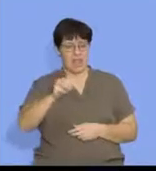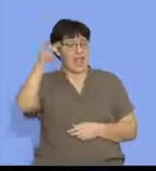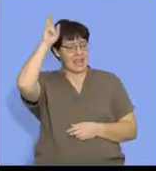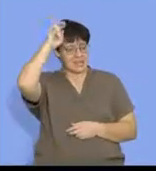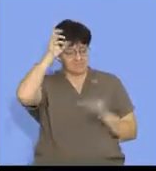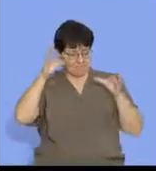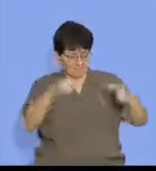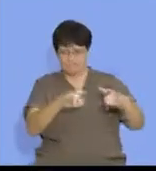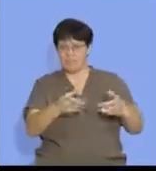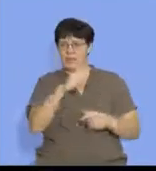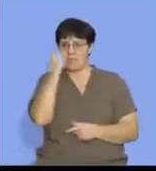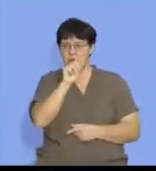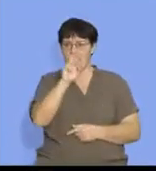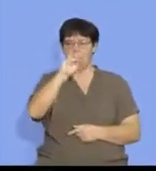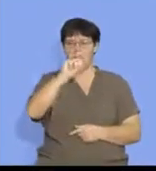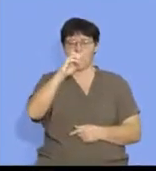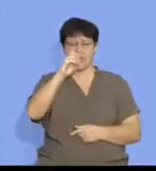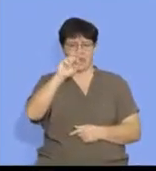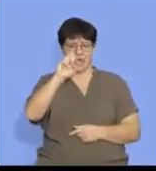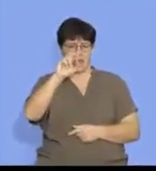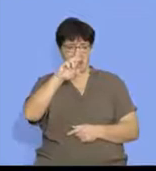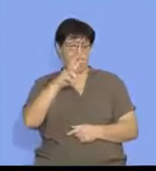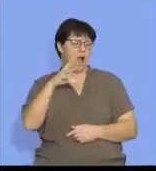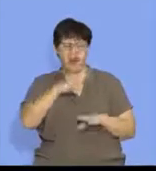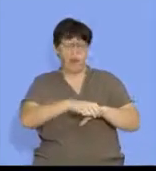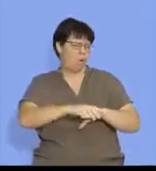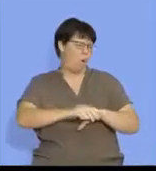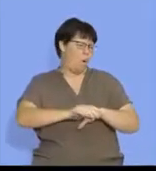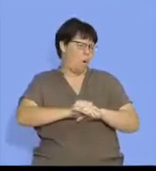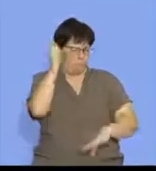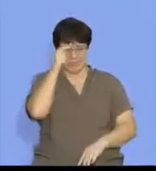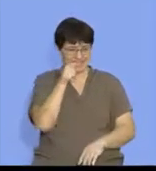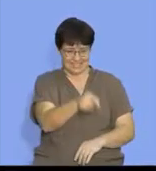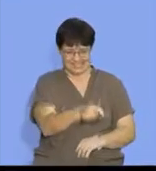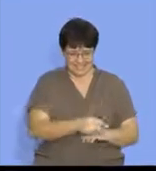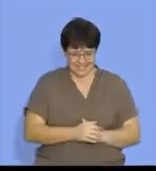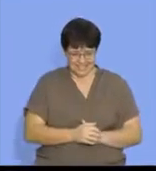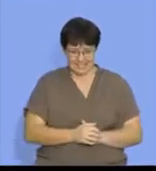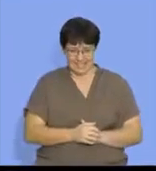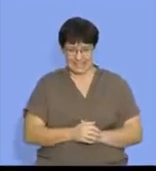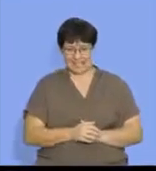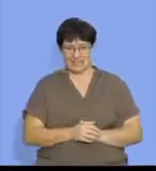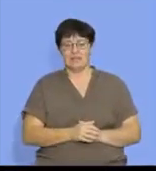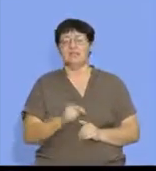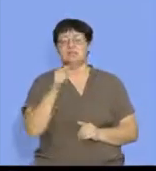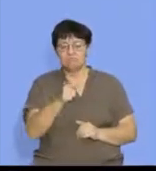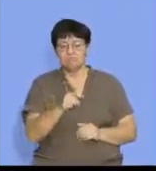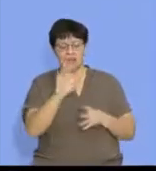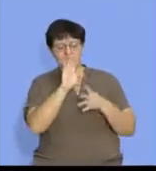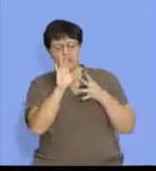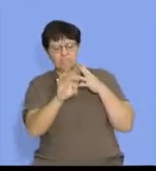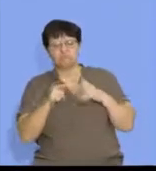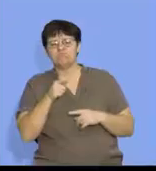to the kingdom, Malaria, right, the oldest kingdom. So they are the oldest living organisms. And then when we look